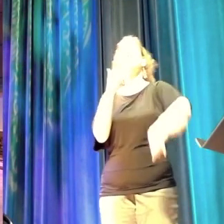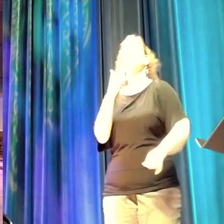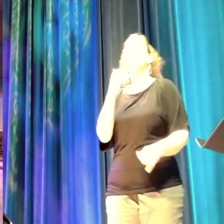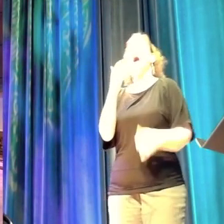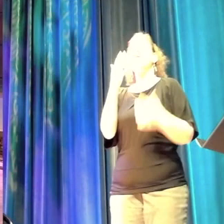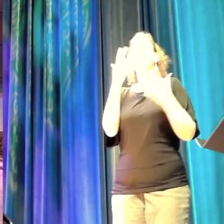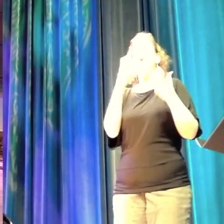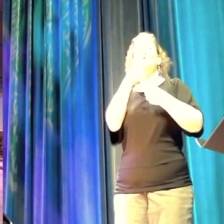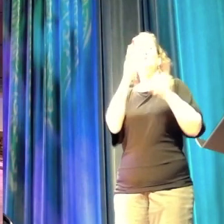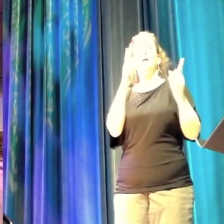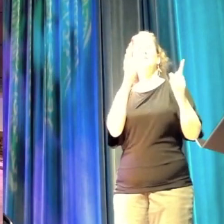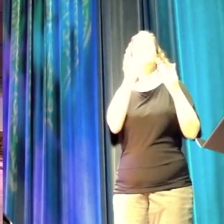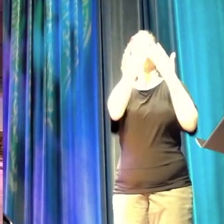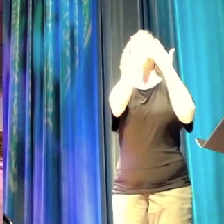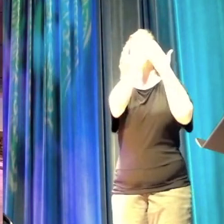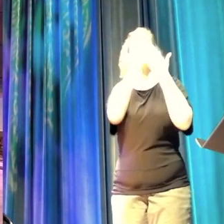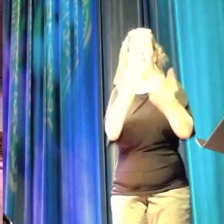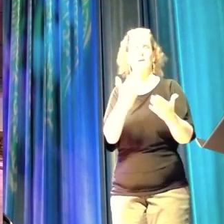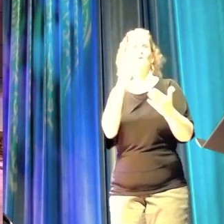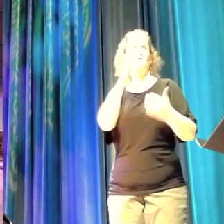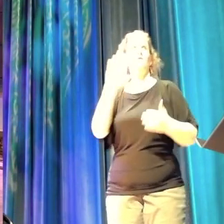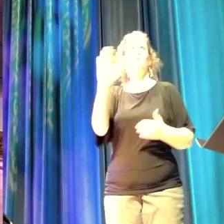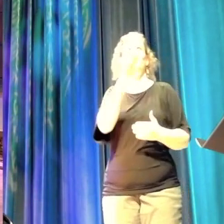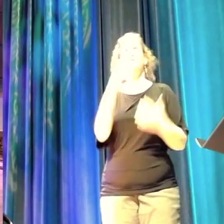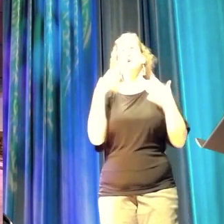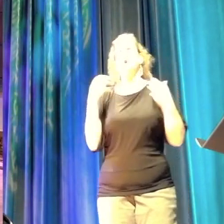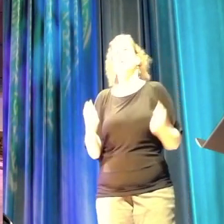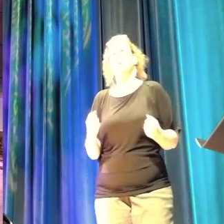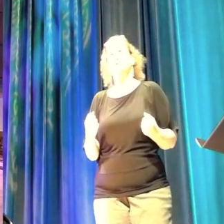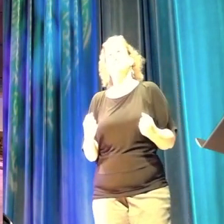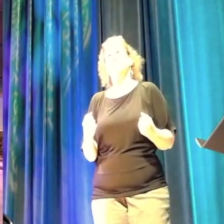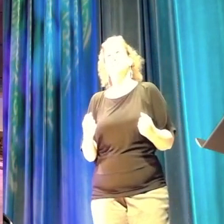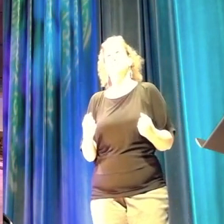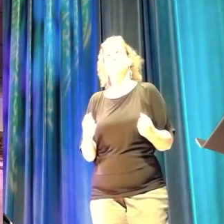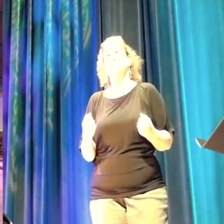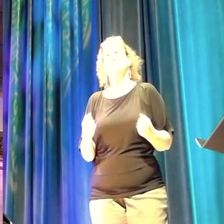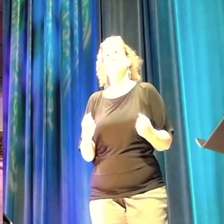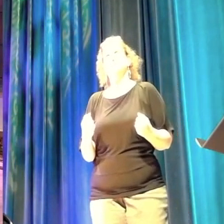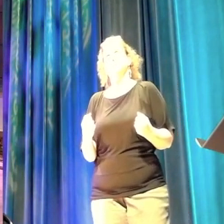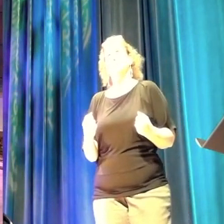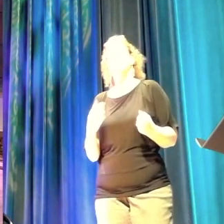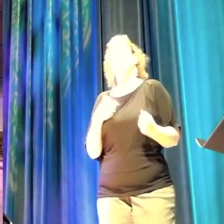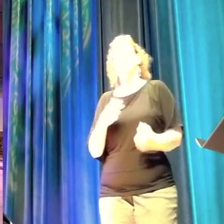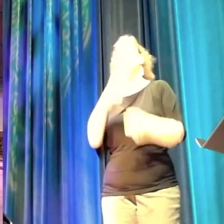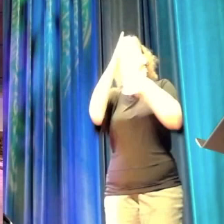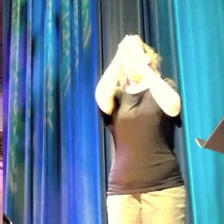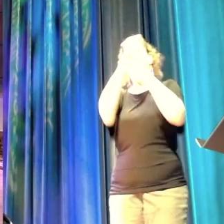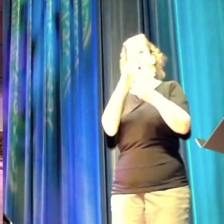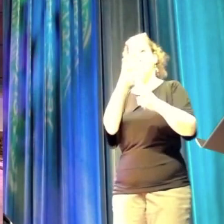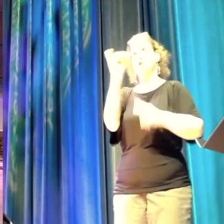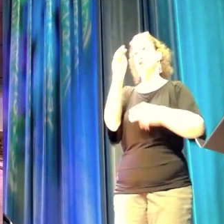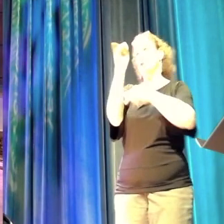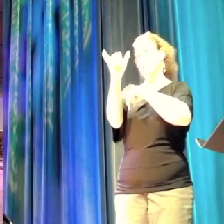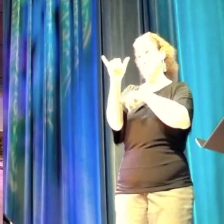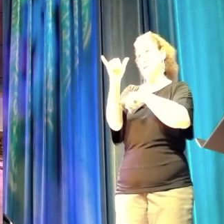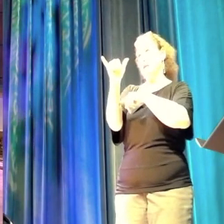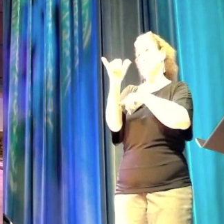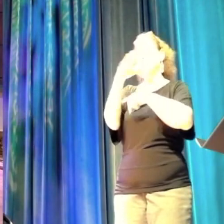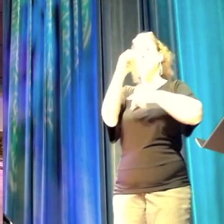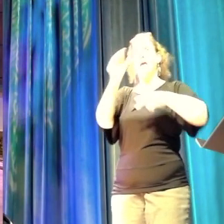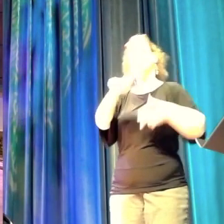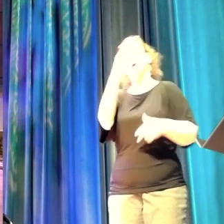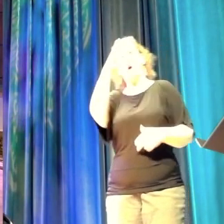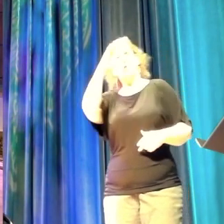warm-hearted appreciation for their courage by letting you all know that we'll be honoring Jimmy and